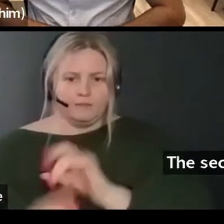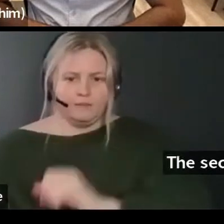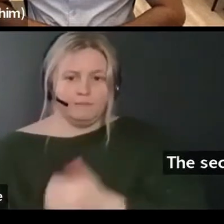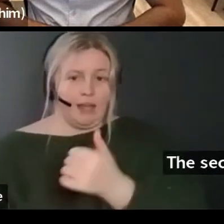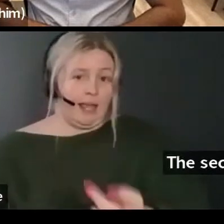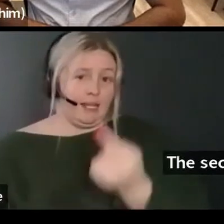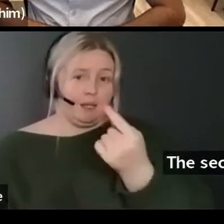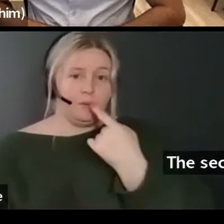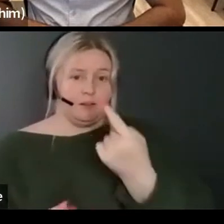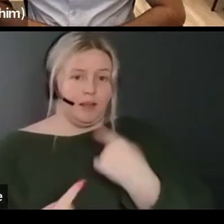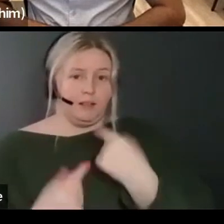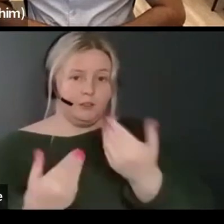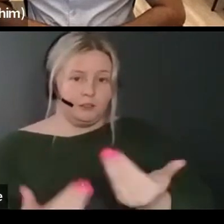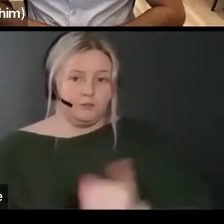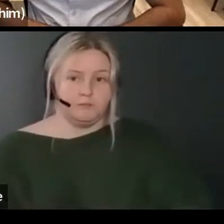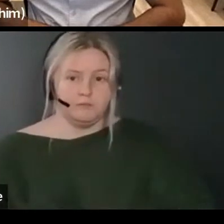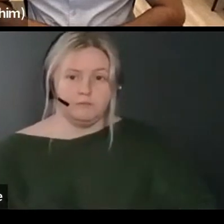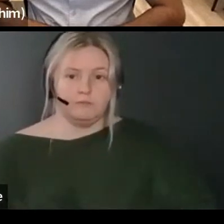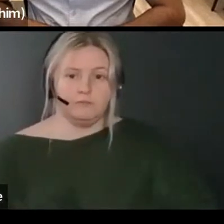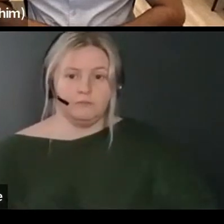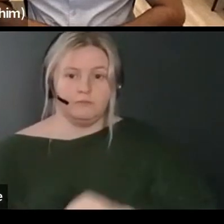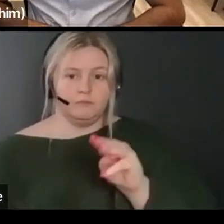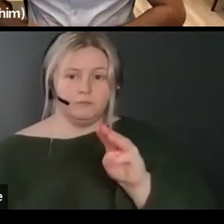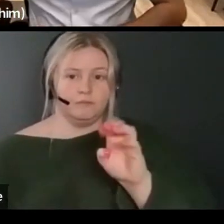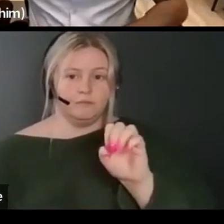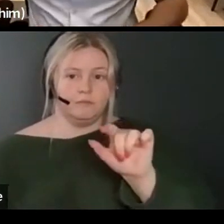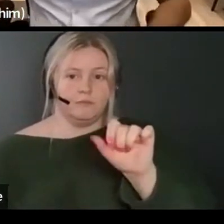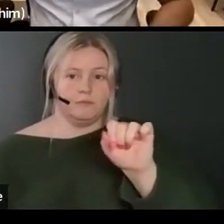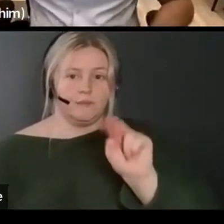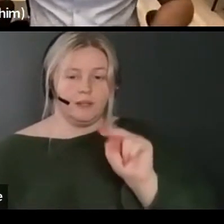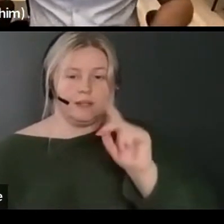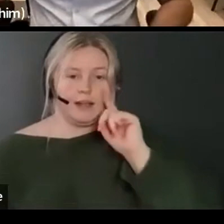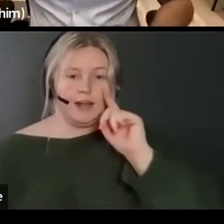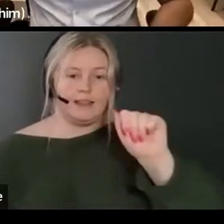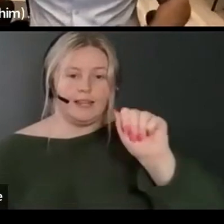Anyone can go. I think Amit should start.